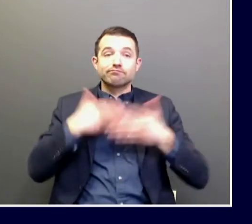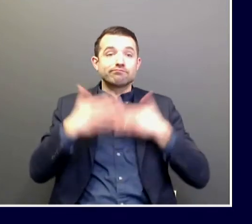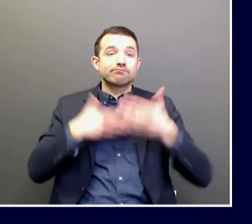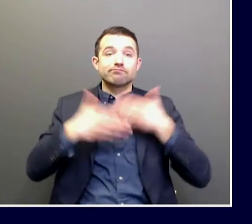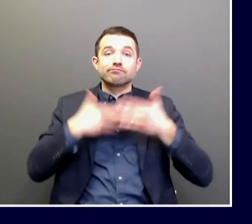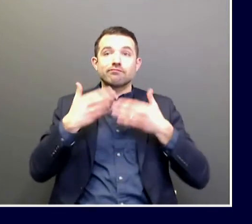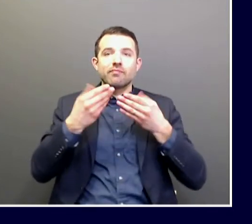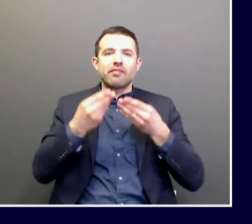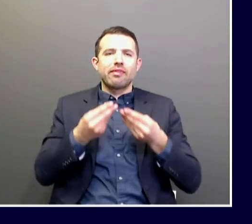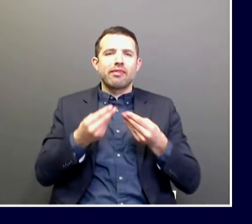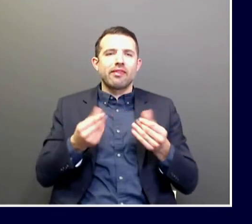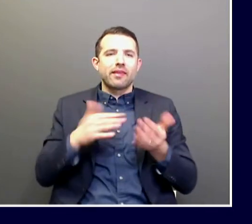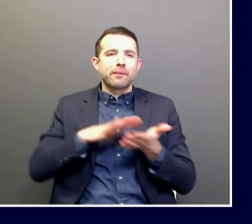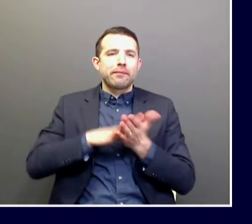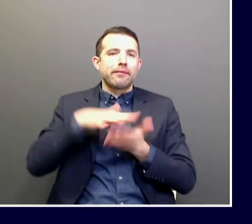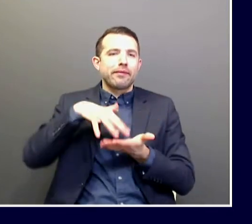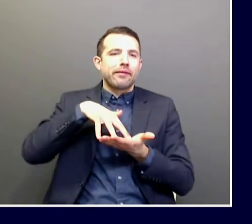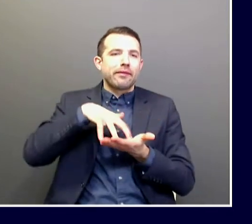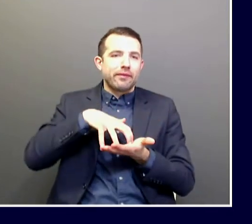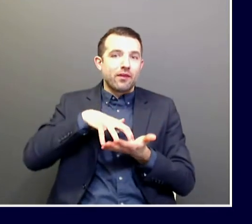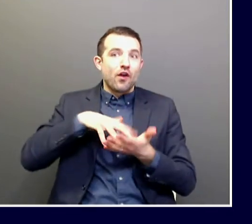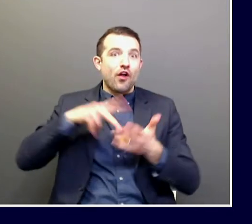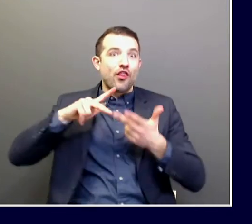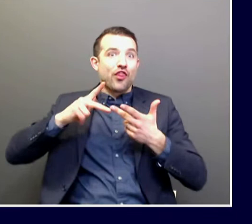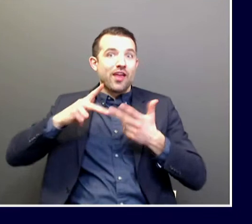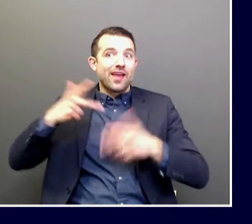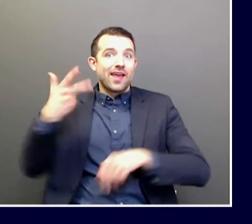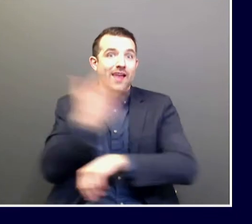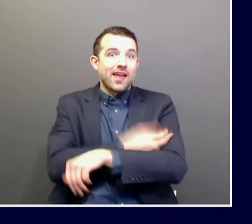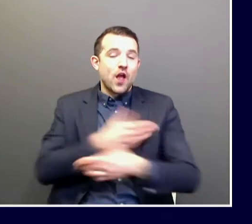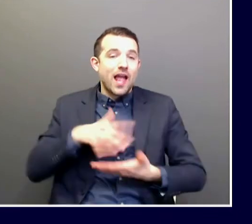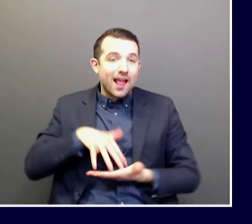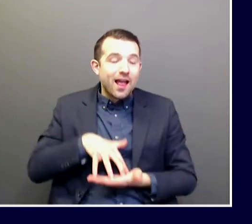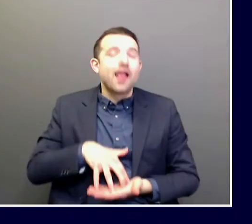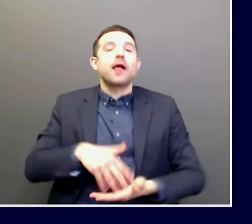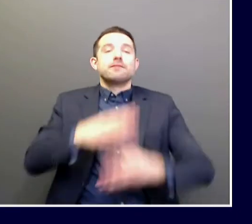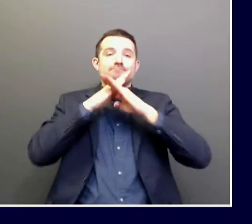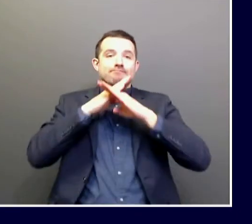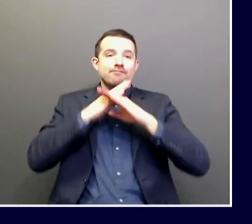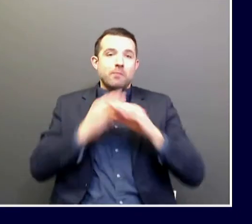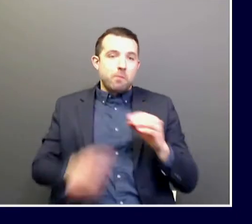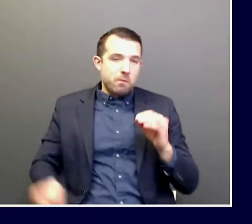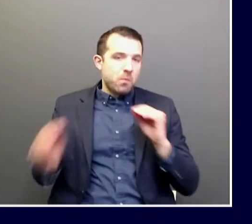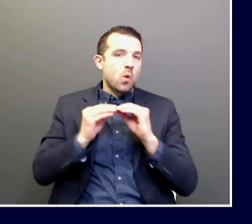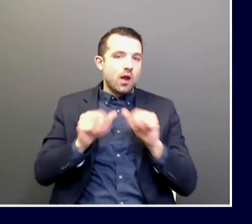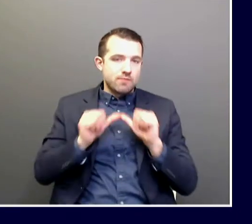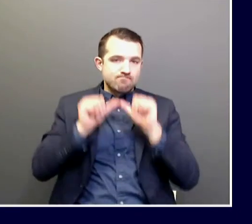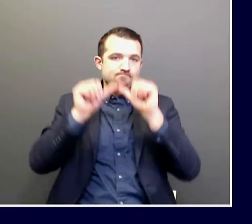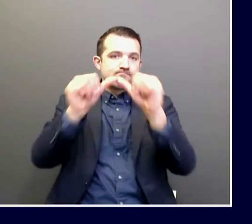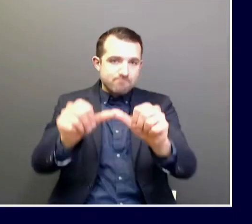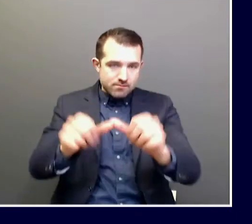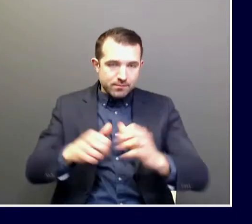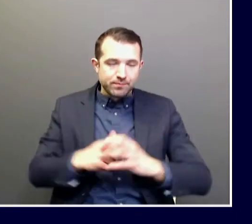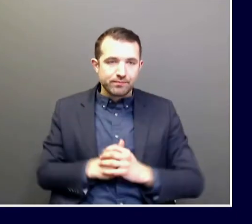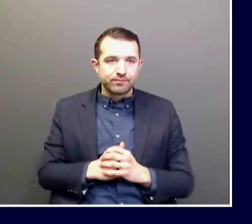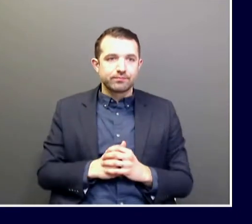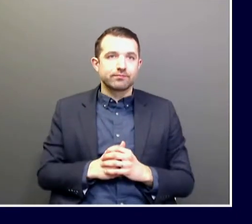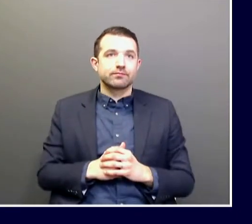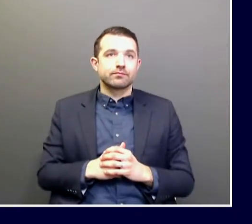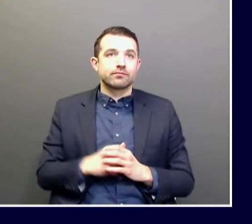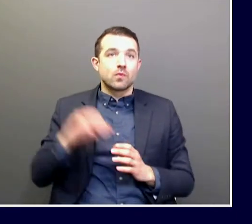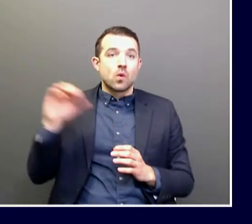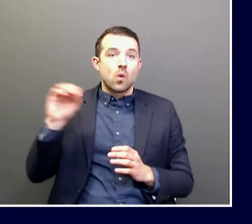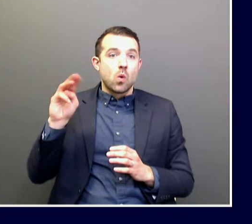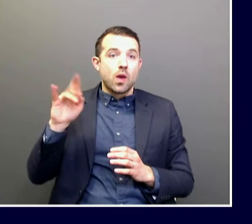about the Omicron variant is that it changes and can evade. It's a little slippery with respect to how